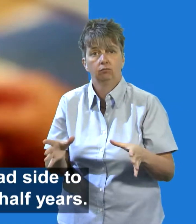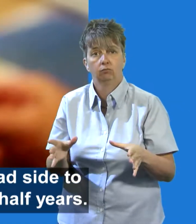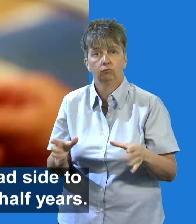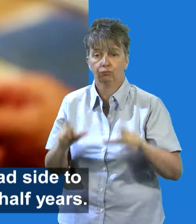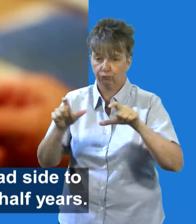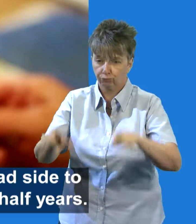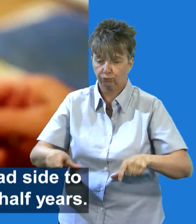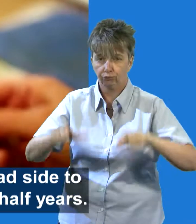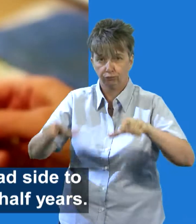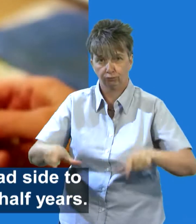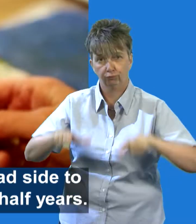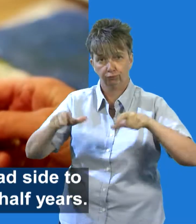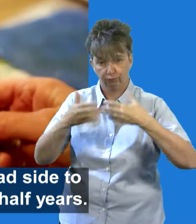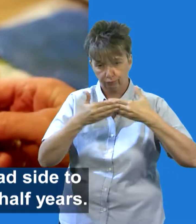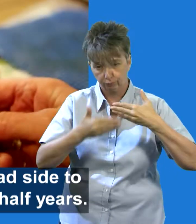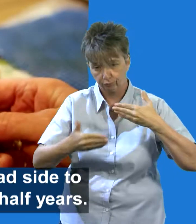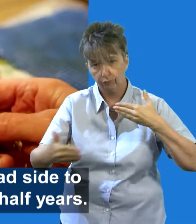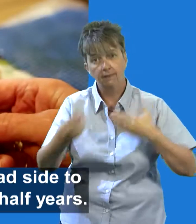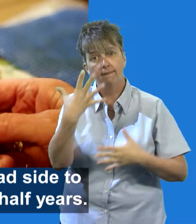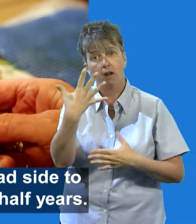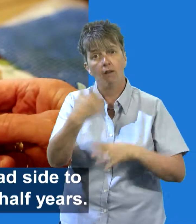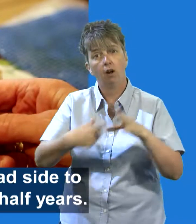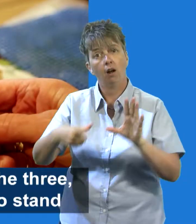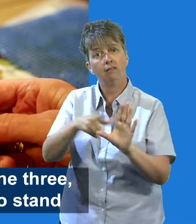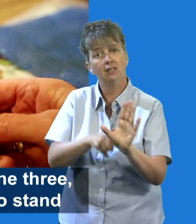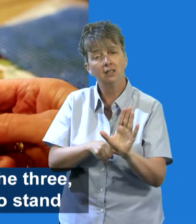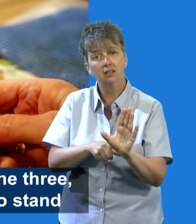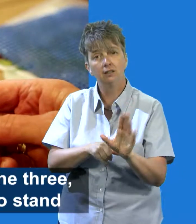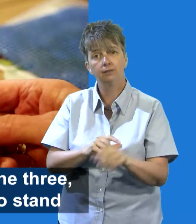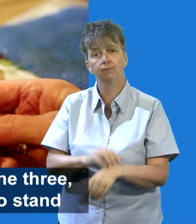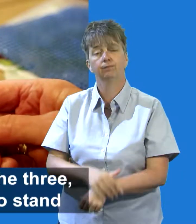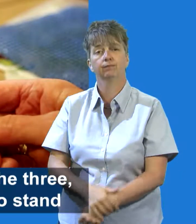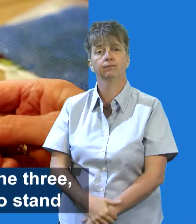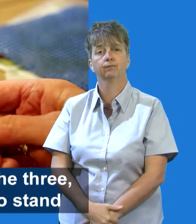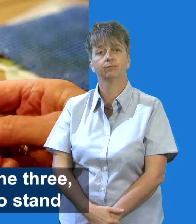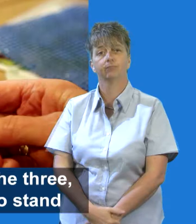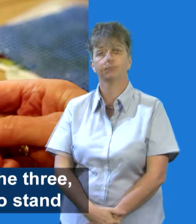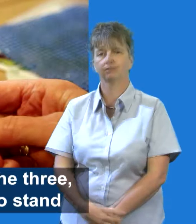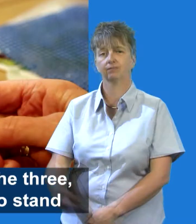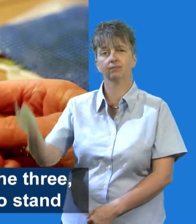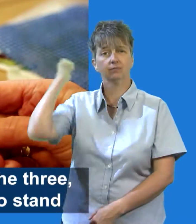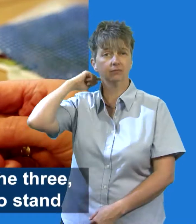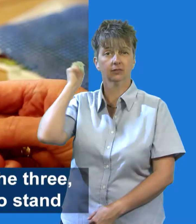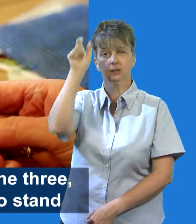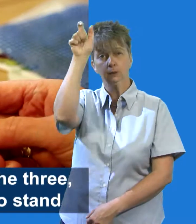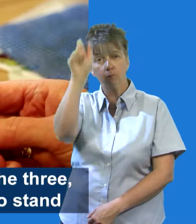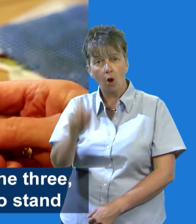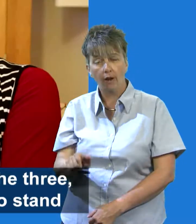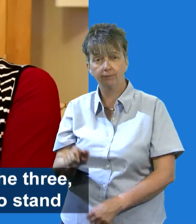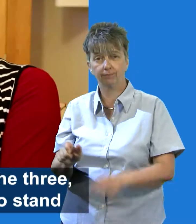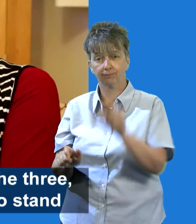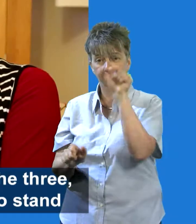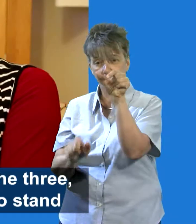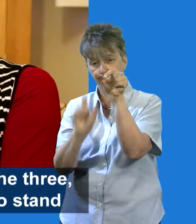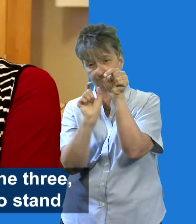side. And I was there for 5.5 years. The vertebrae were eaten away, the 3,